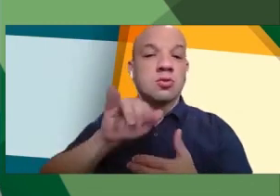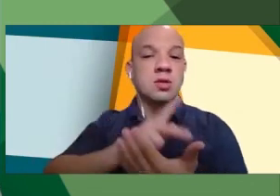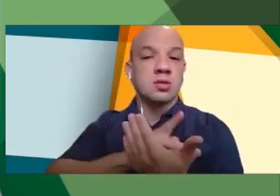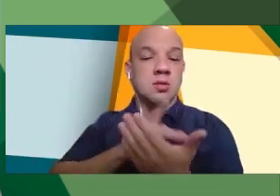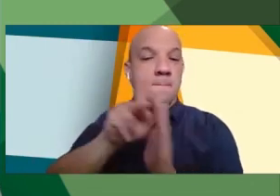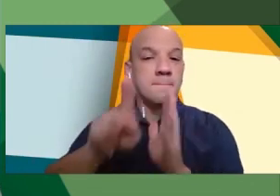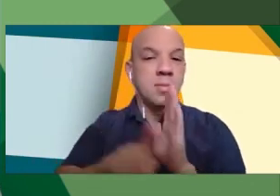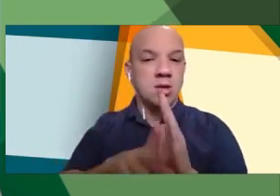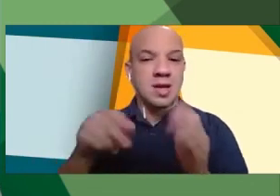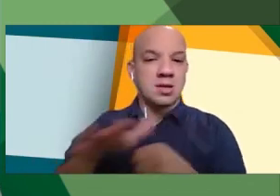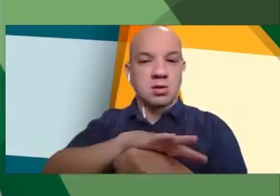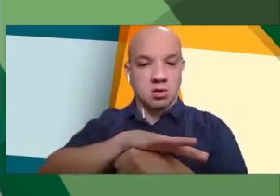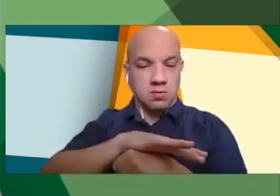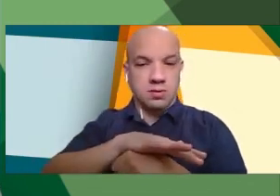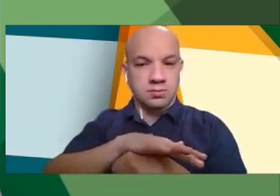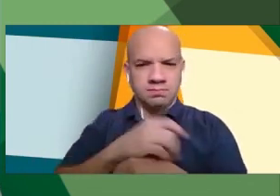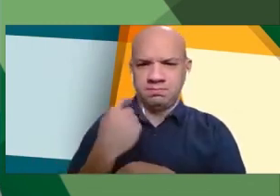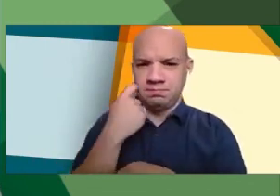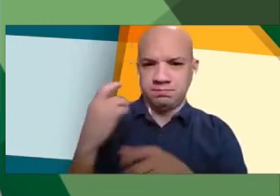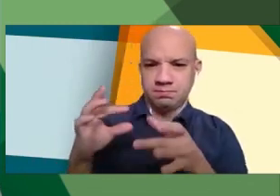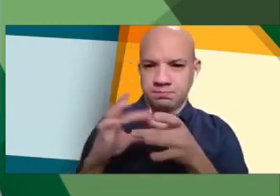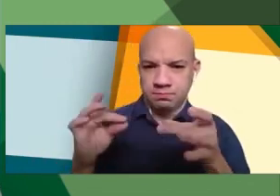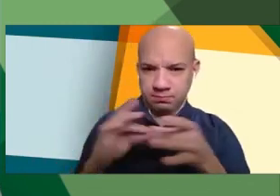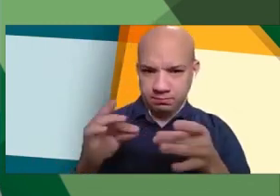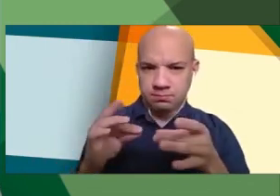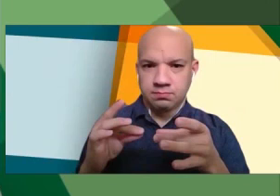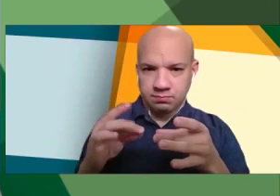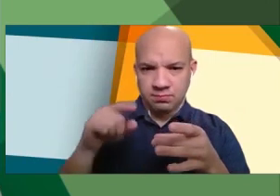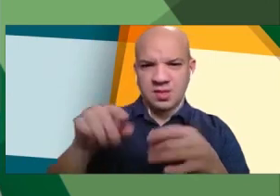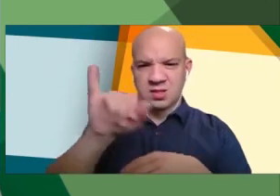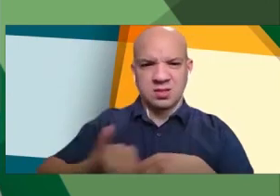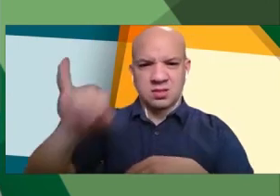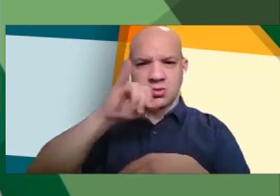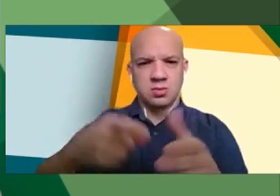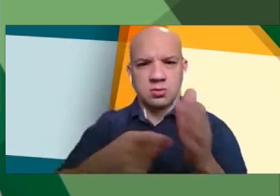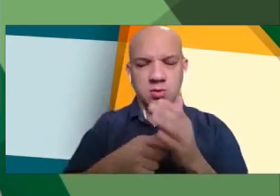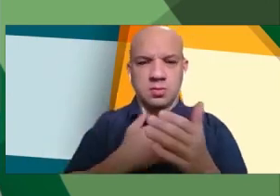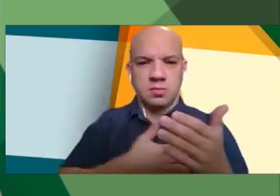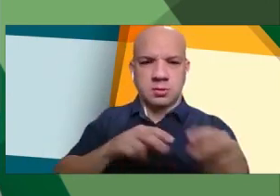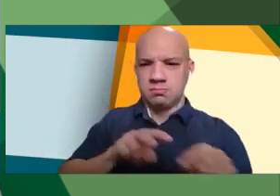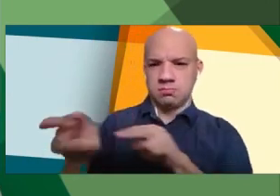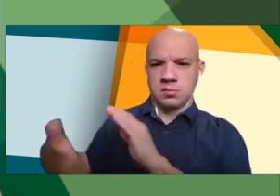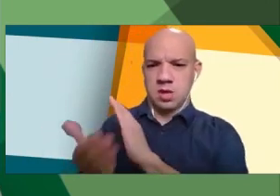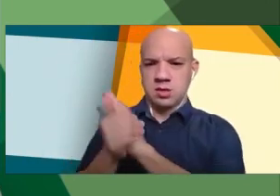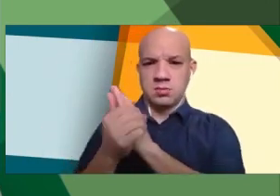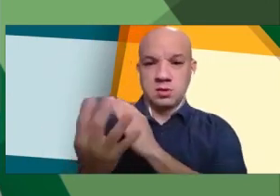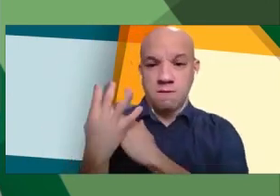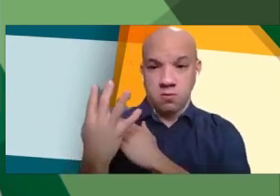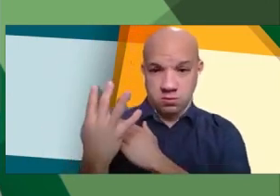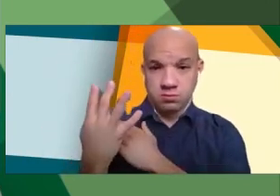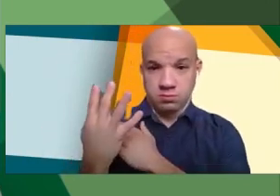coverage, okay? So as I mentioned, for details regarding this insurance requirement, please refer to the attachment number